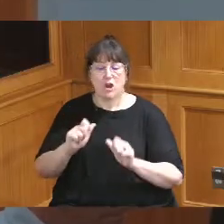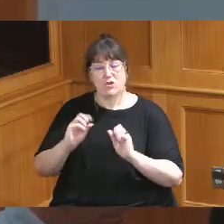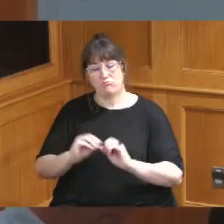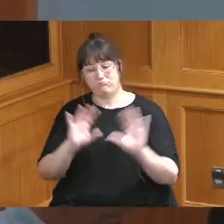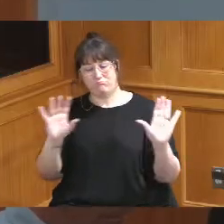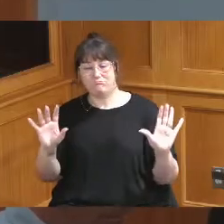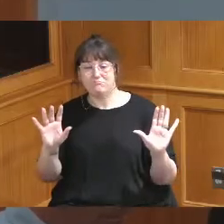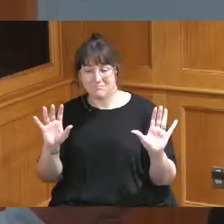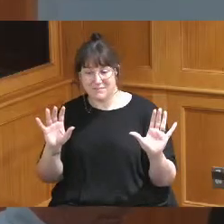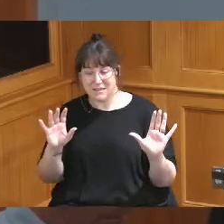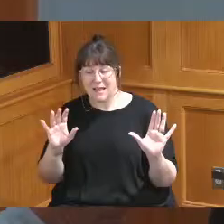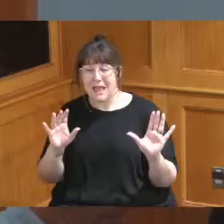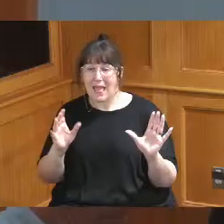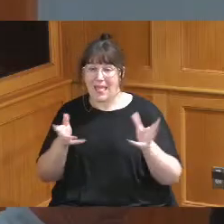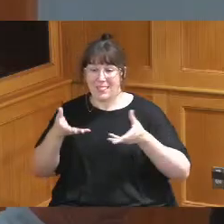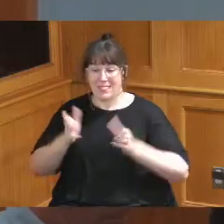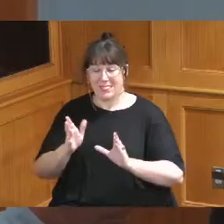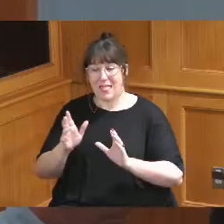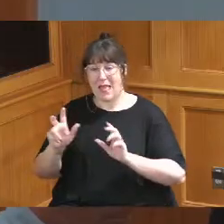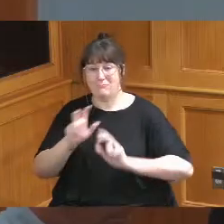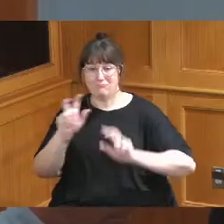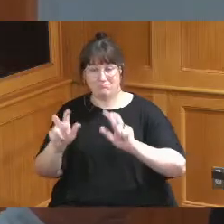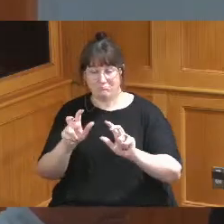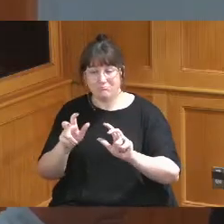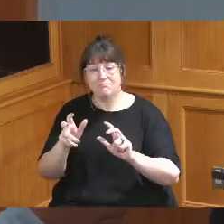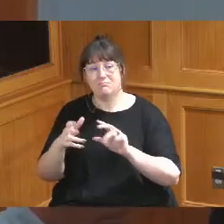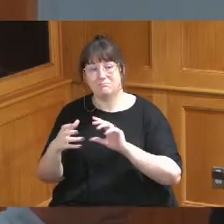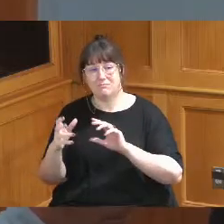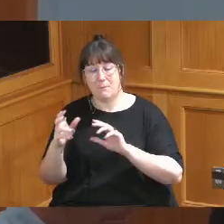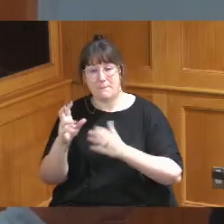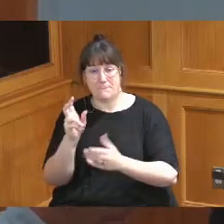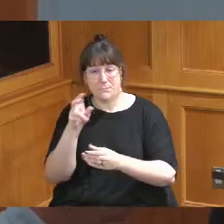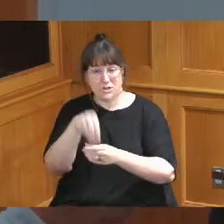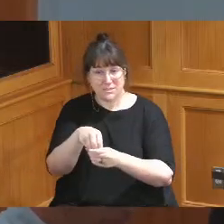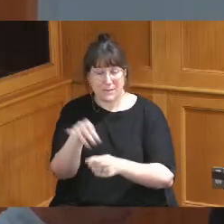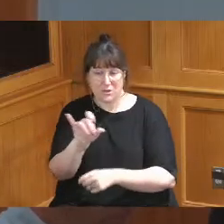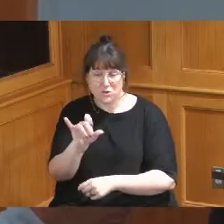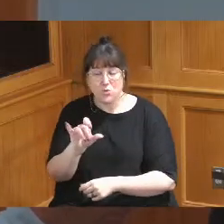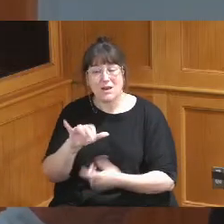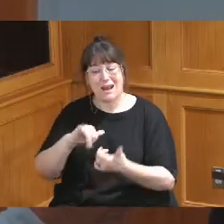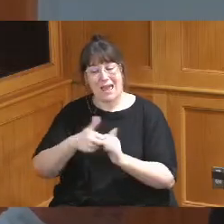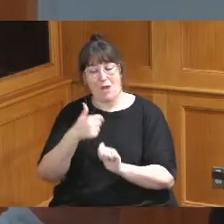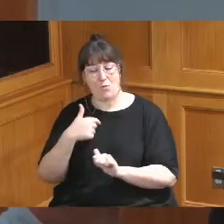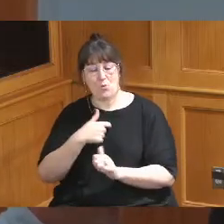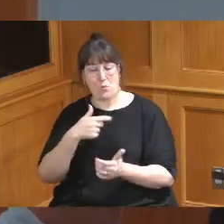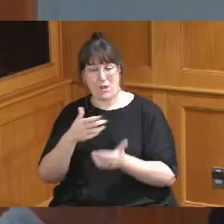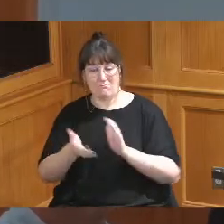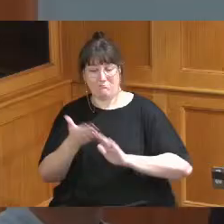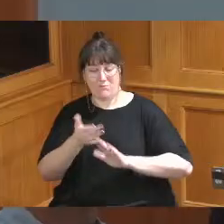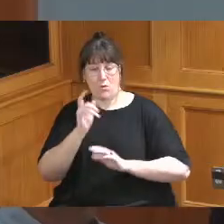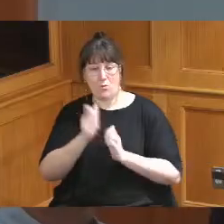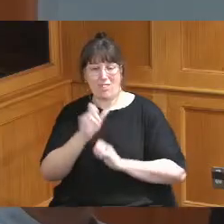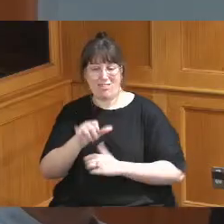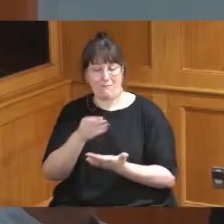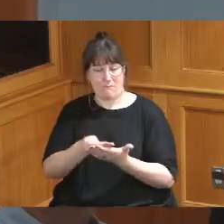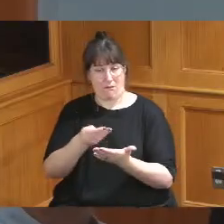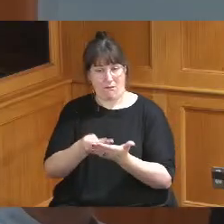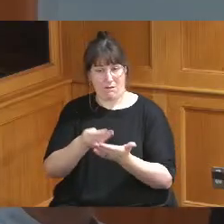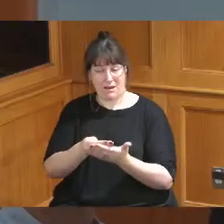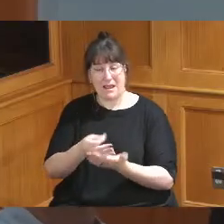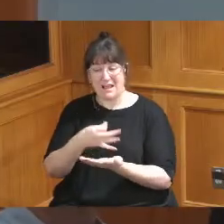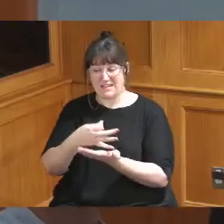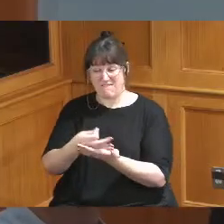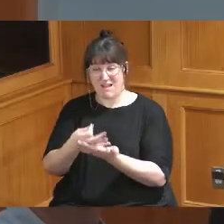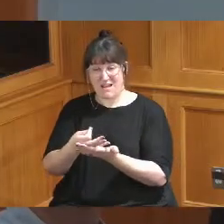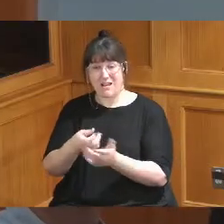encourages stakeholder engagement in how we allocate public infrastructure dollars. The Municipal Road Fund, or MRF, is financed through a